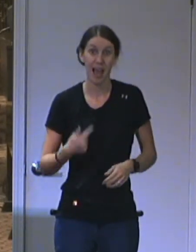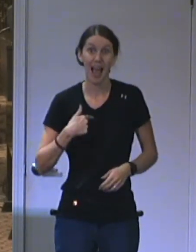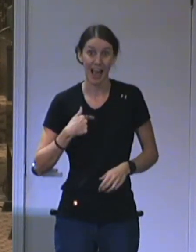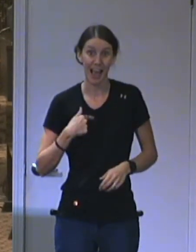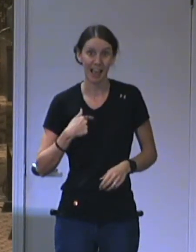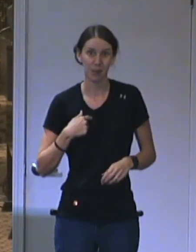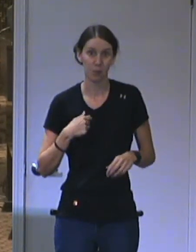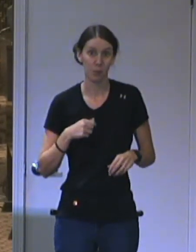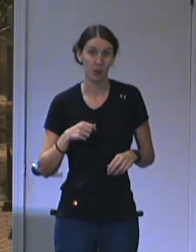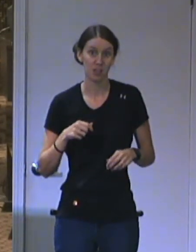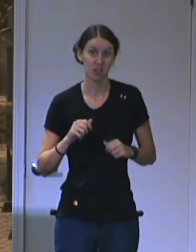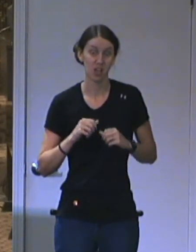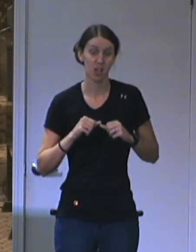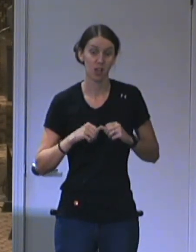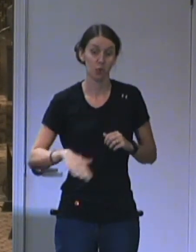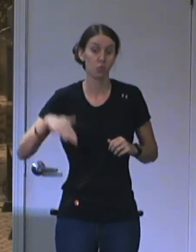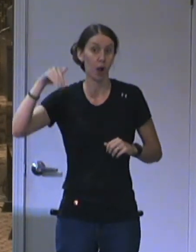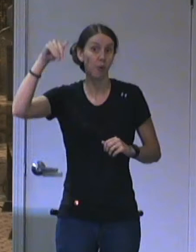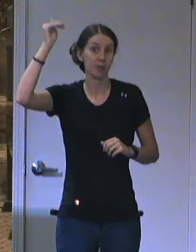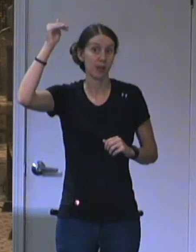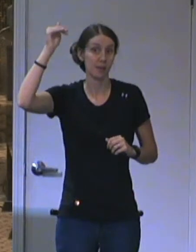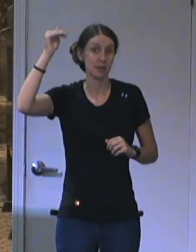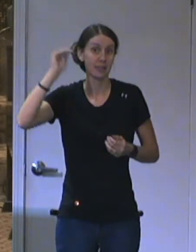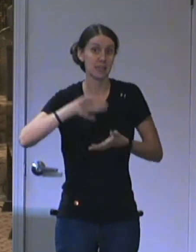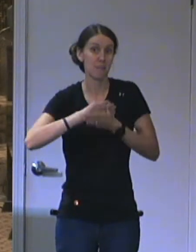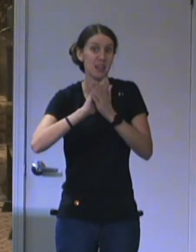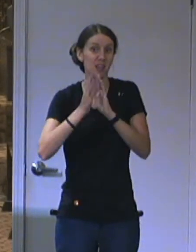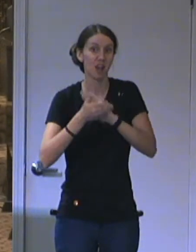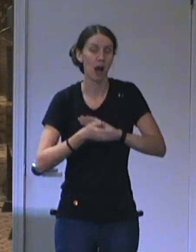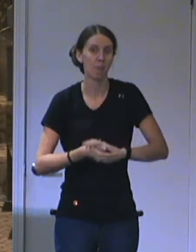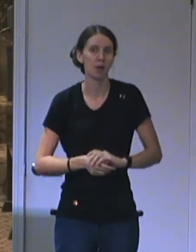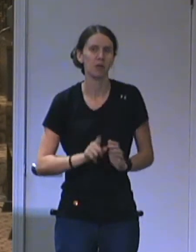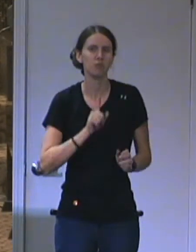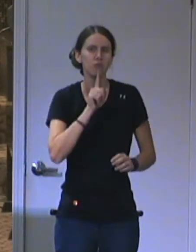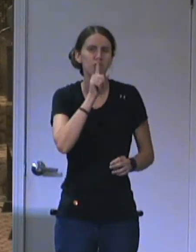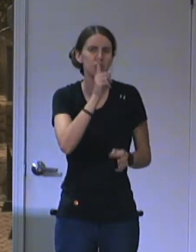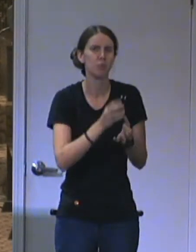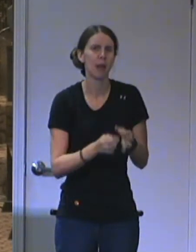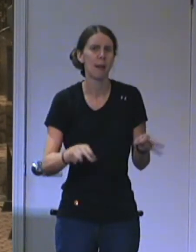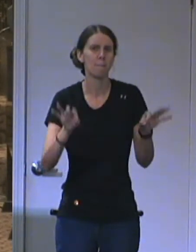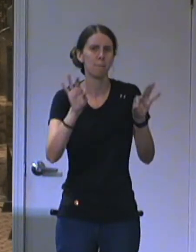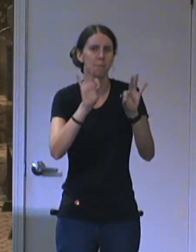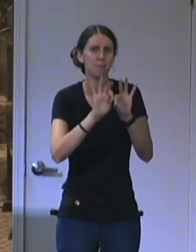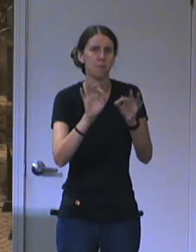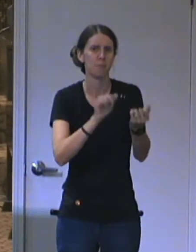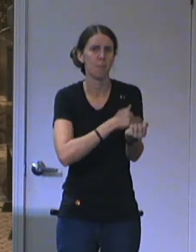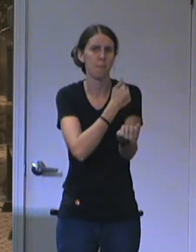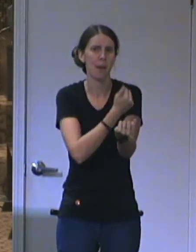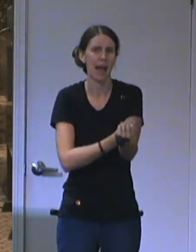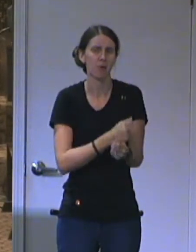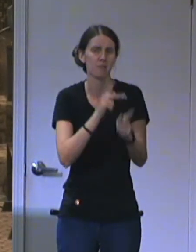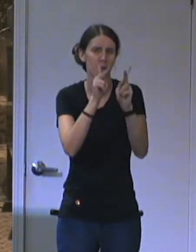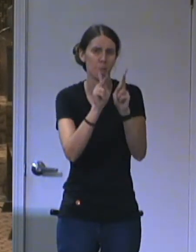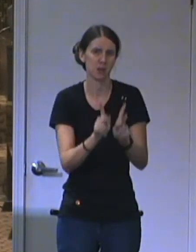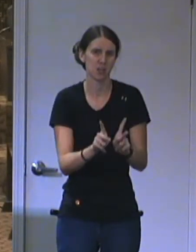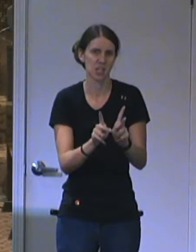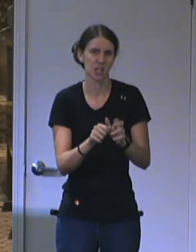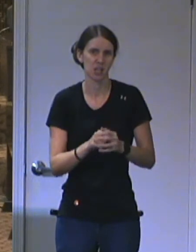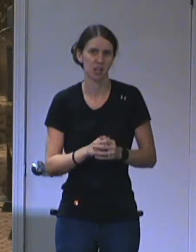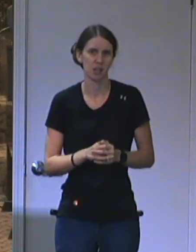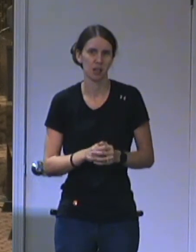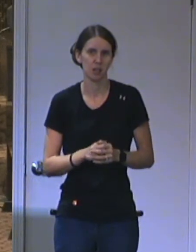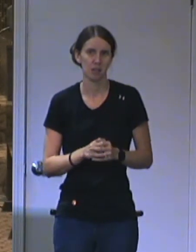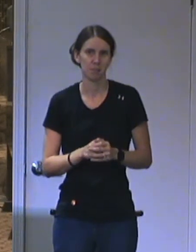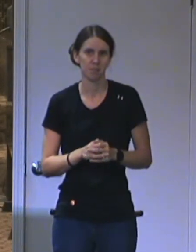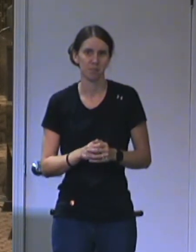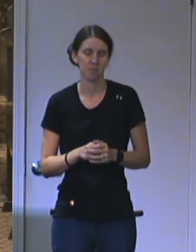on the way to being somebody, a real power in our community.